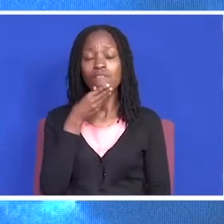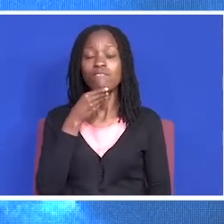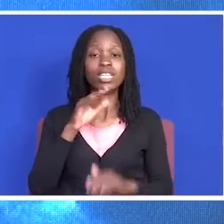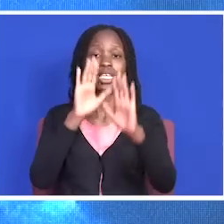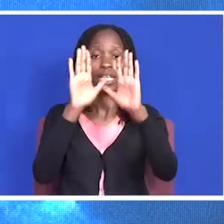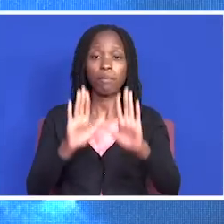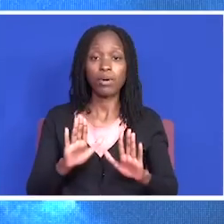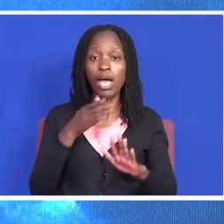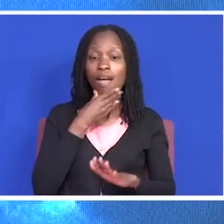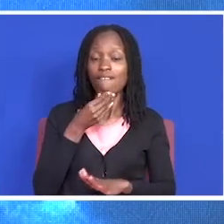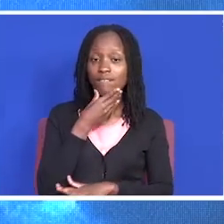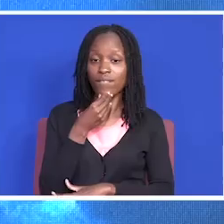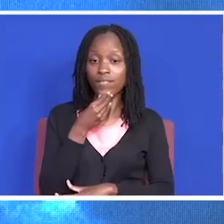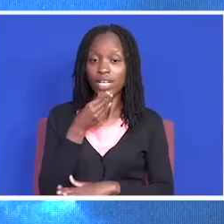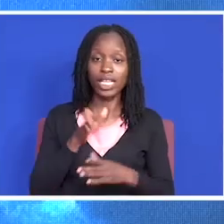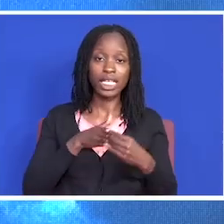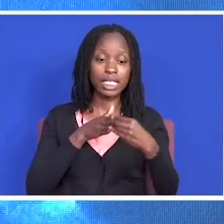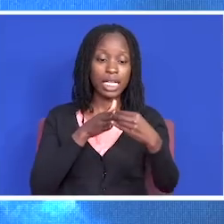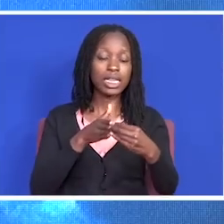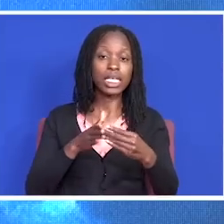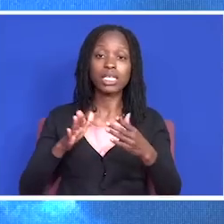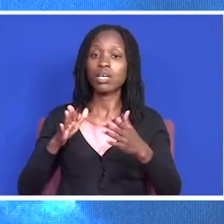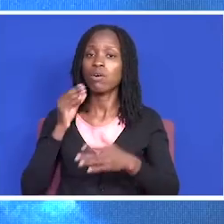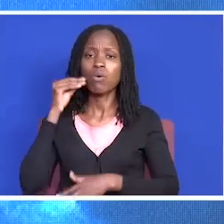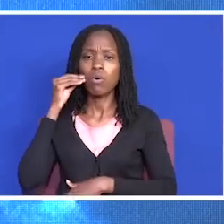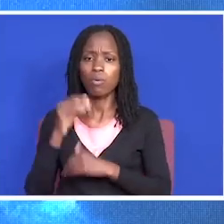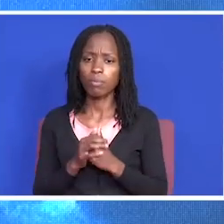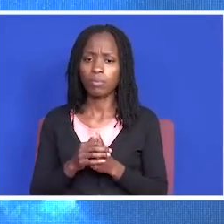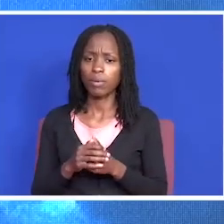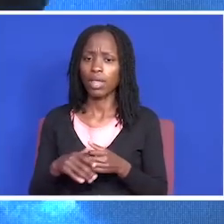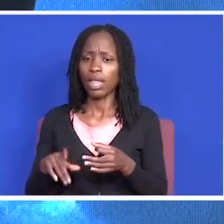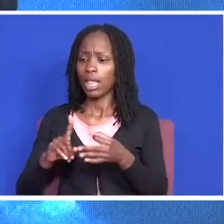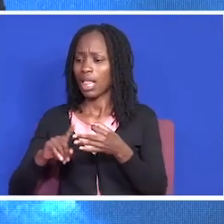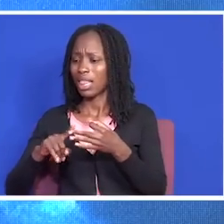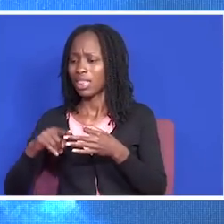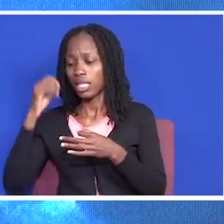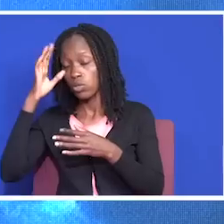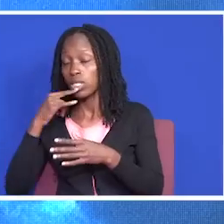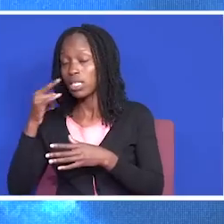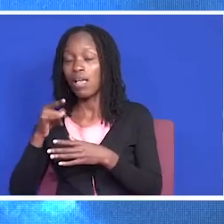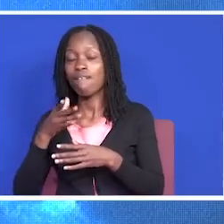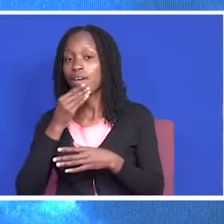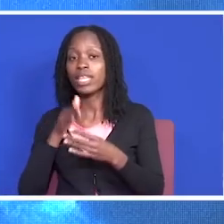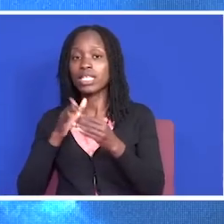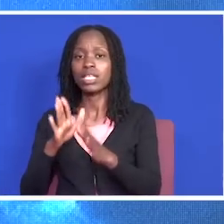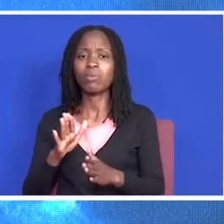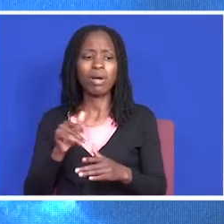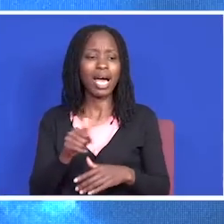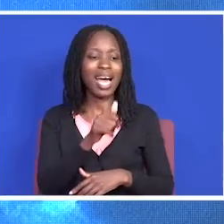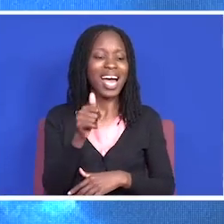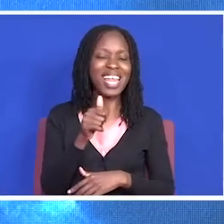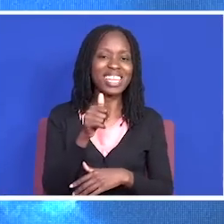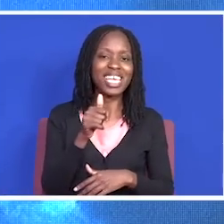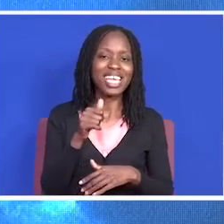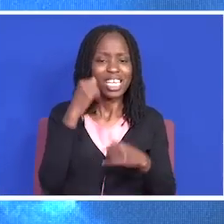important. Fathers are the ones who lead homes. See, and he was about to write until somebody said, no. How could you